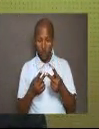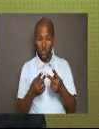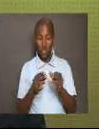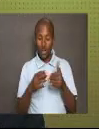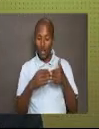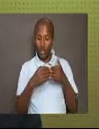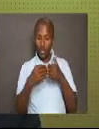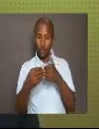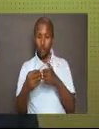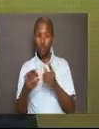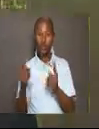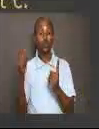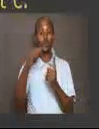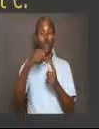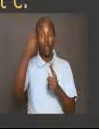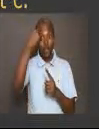us to a theorem.